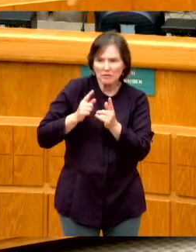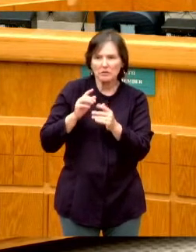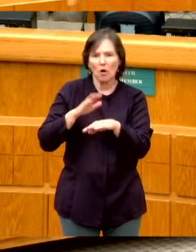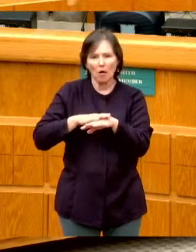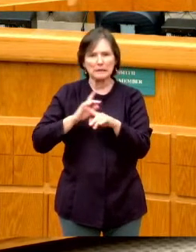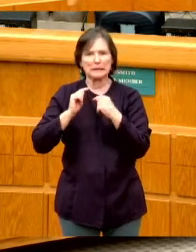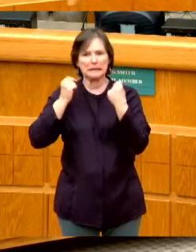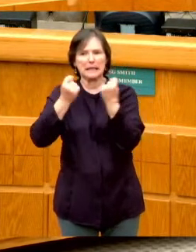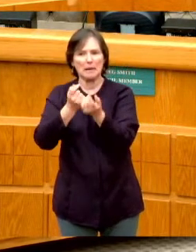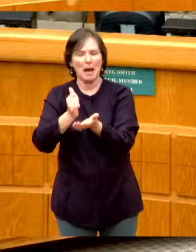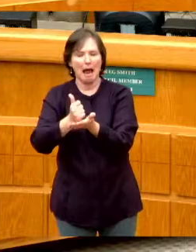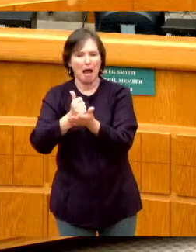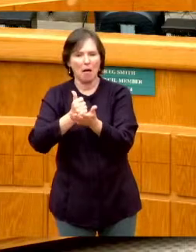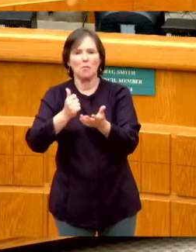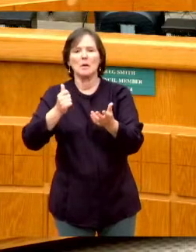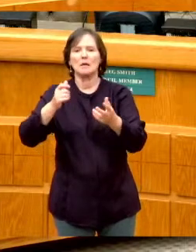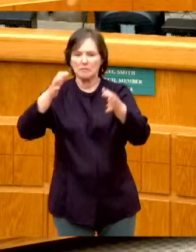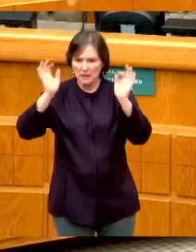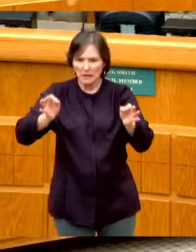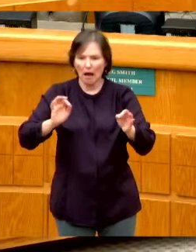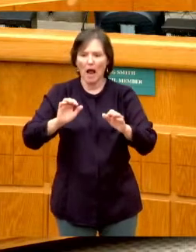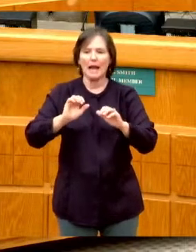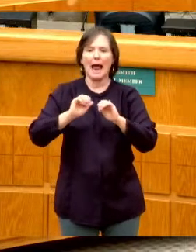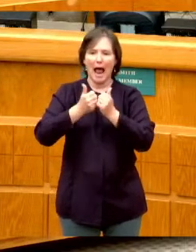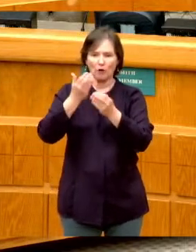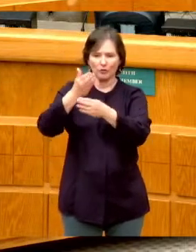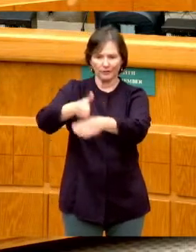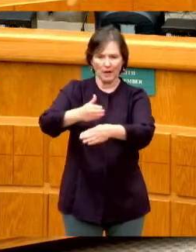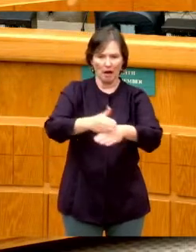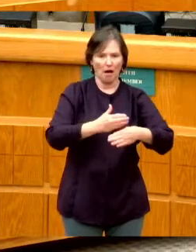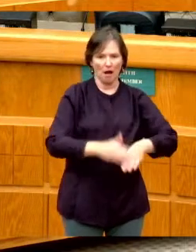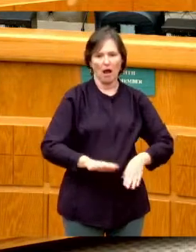that helps answer your question. Yeah.